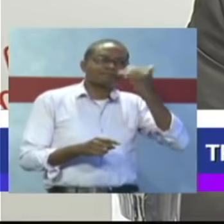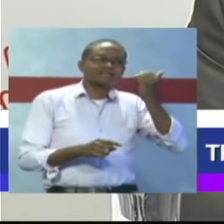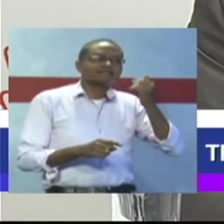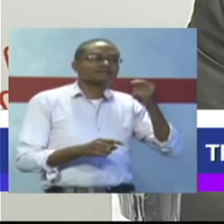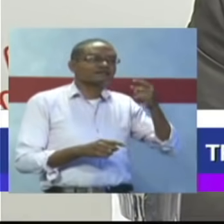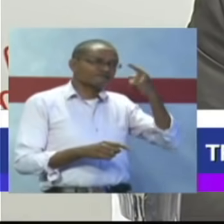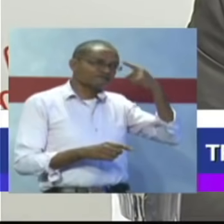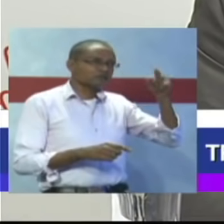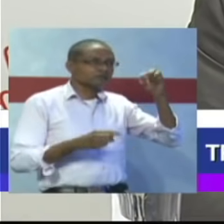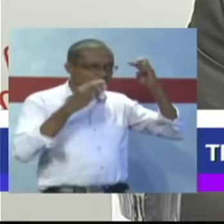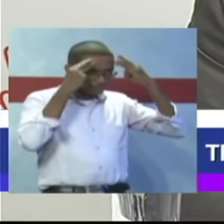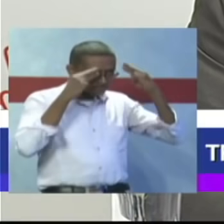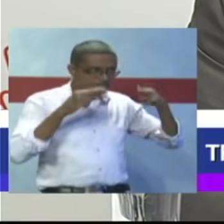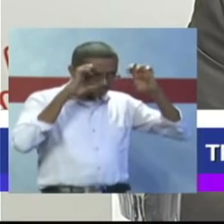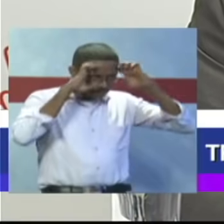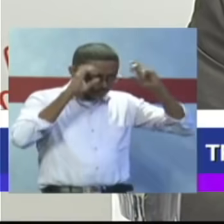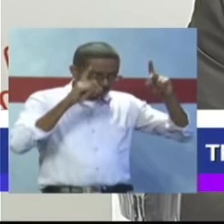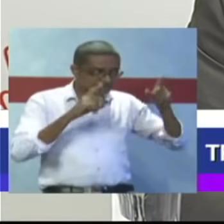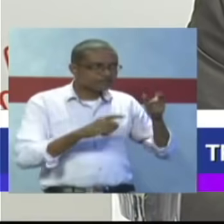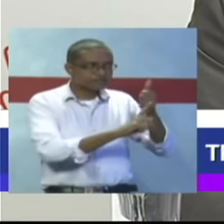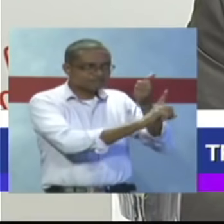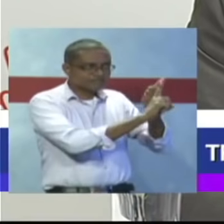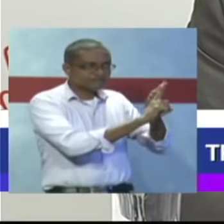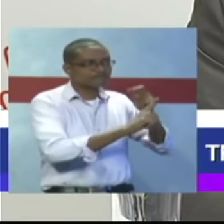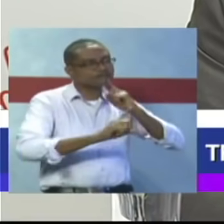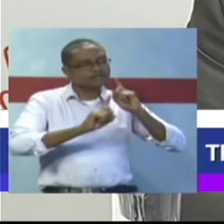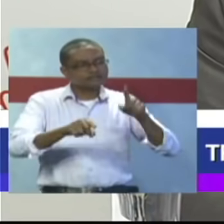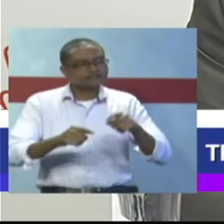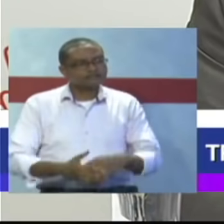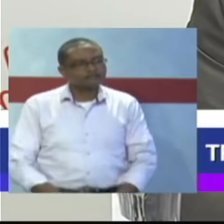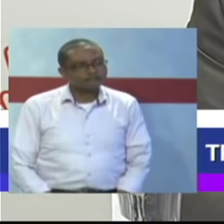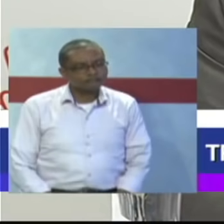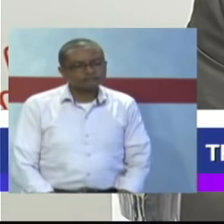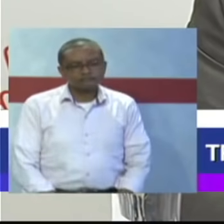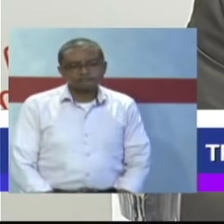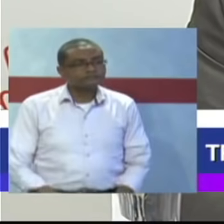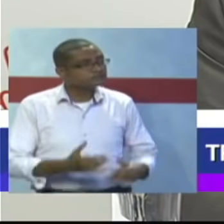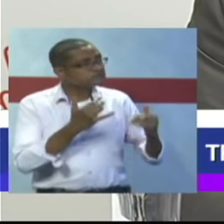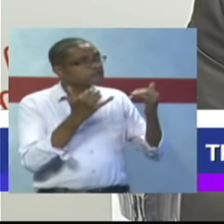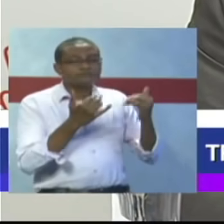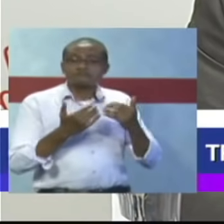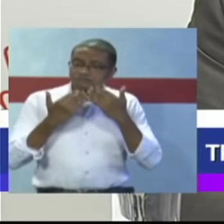Hines. AZP News, we are ready for your questions. Good morning.